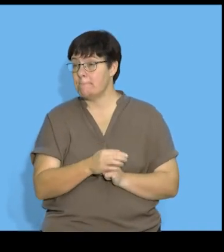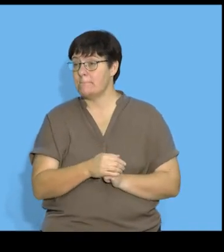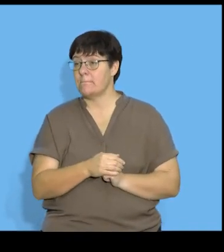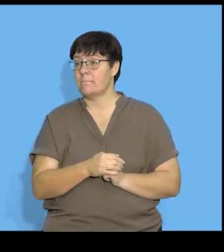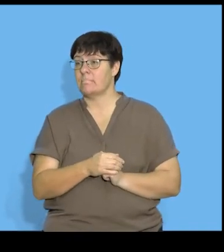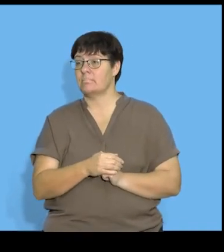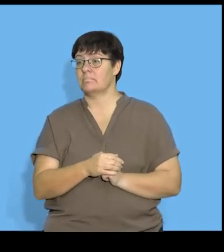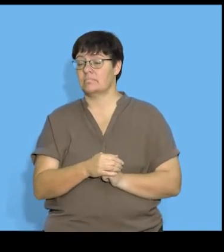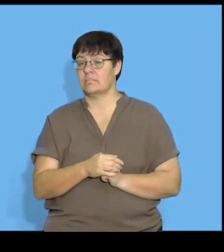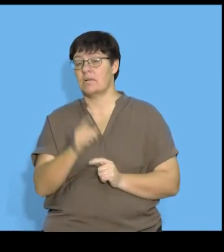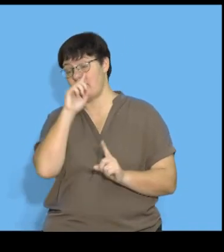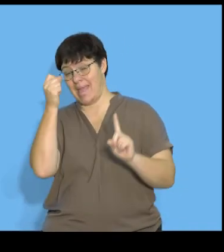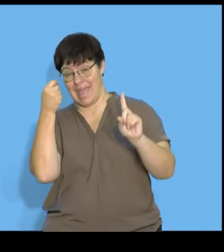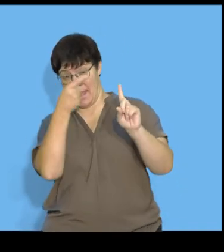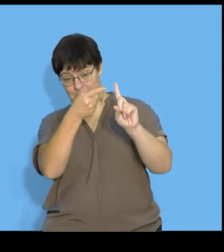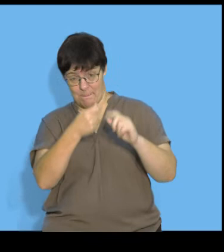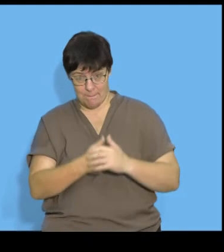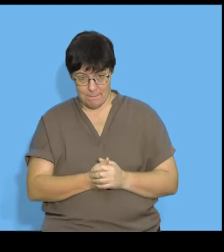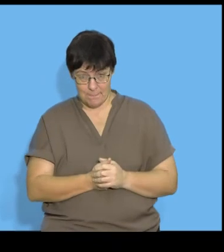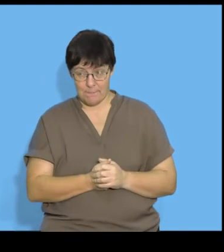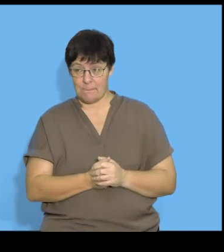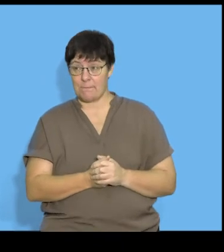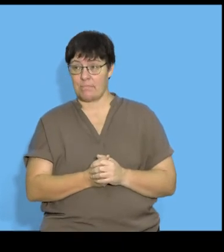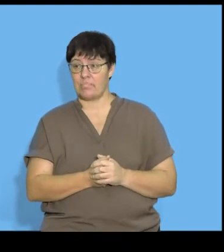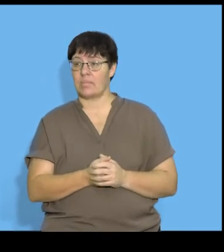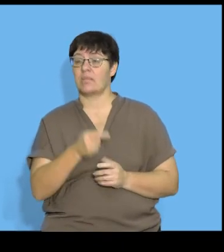that is the aim of the experiment, the